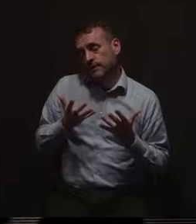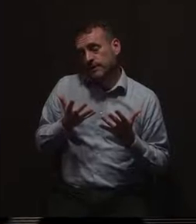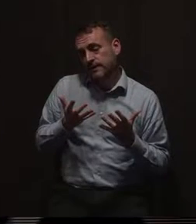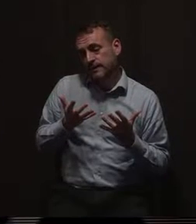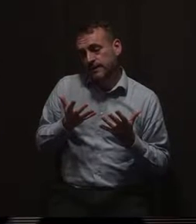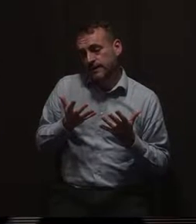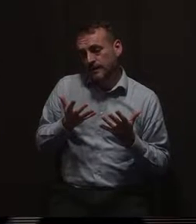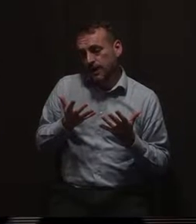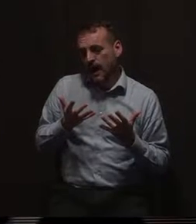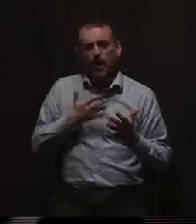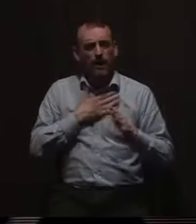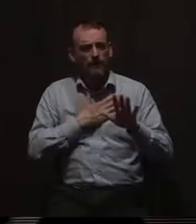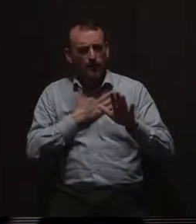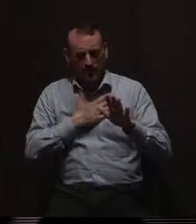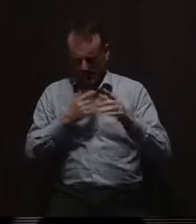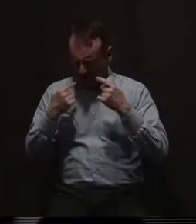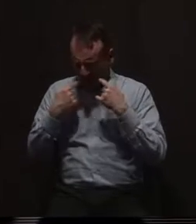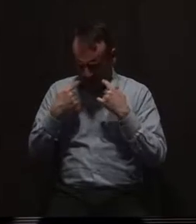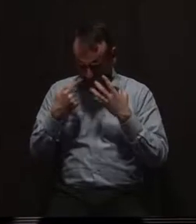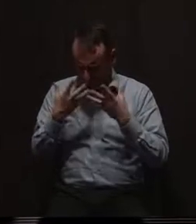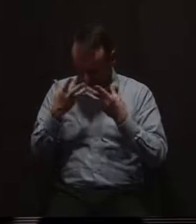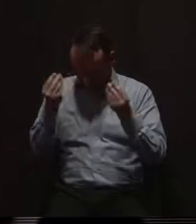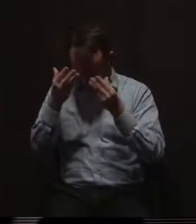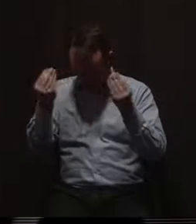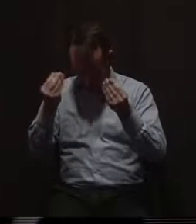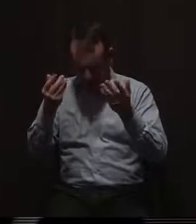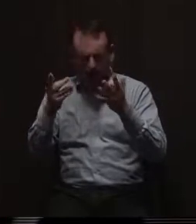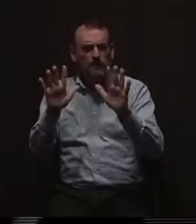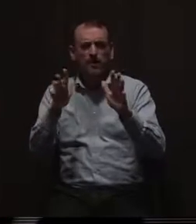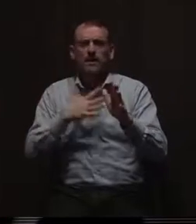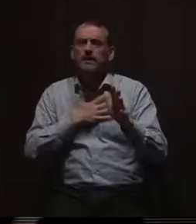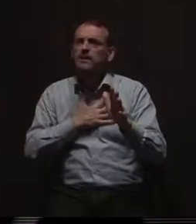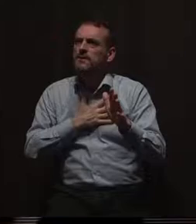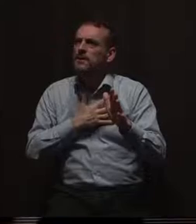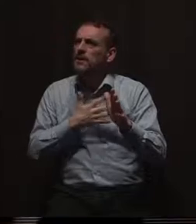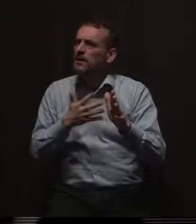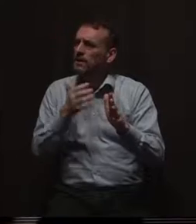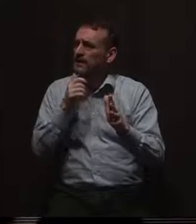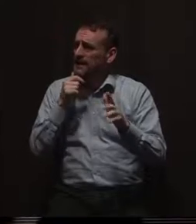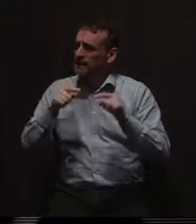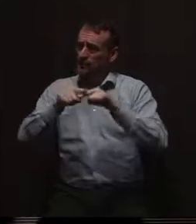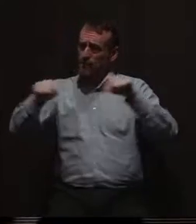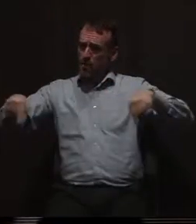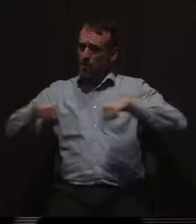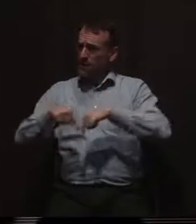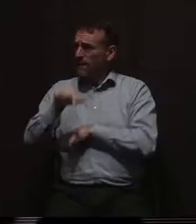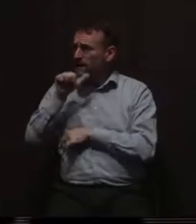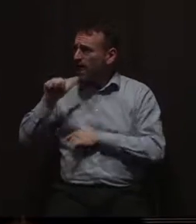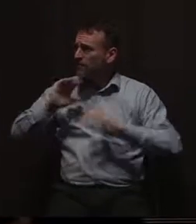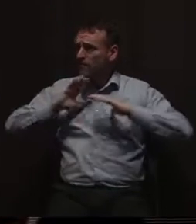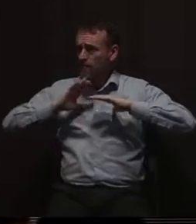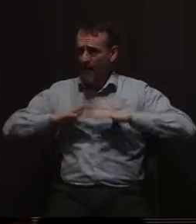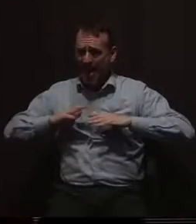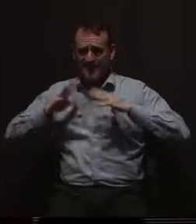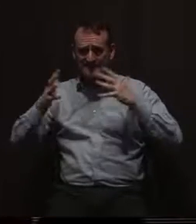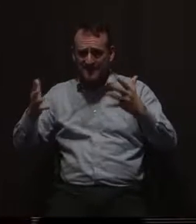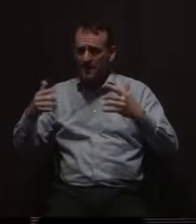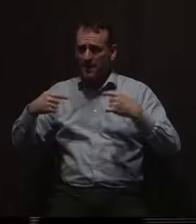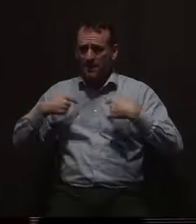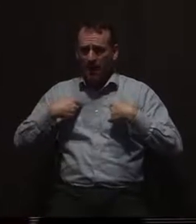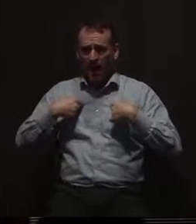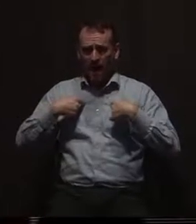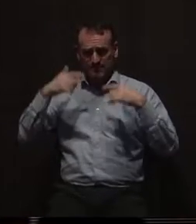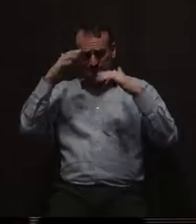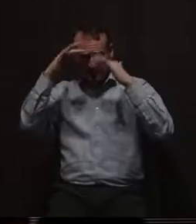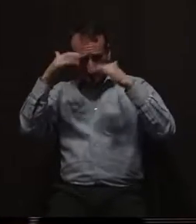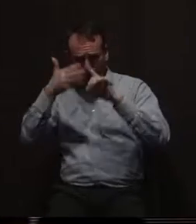so cynical, I'm so sorry about this. I really don't mean it. It's because it's so nice and we're so relaxed here. So you know what I mean, you understand me,